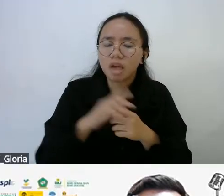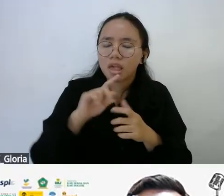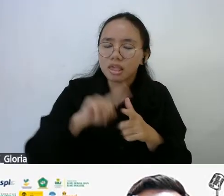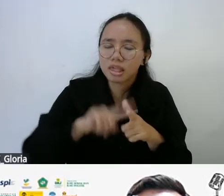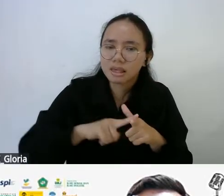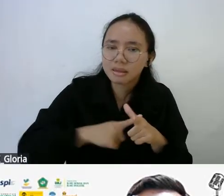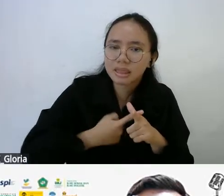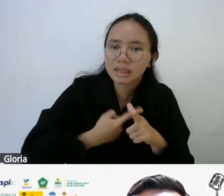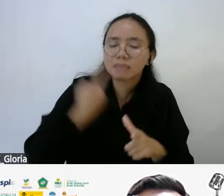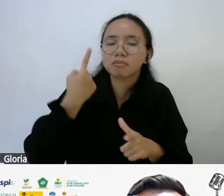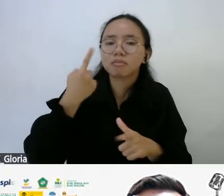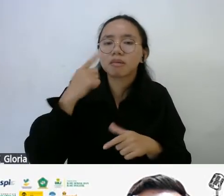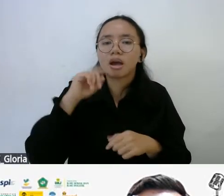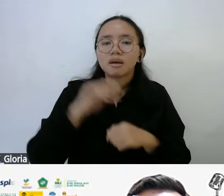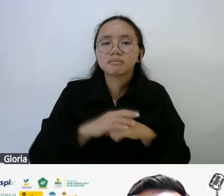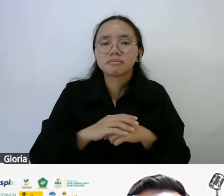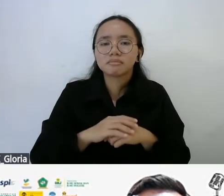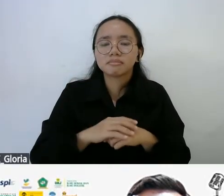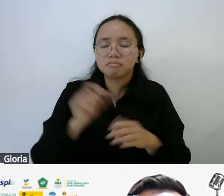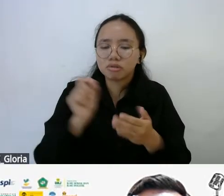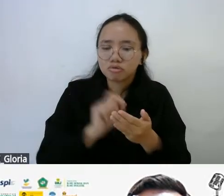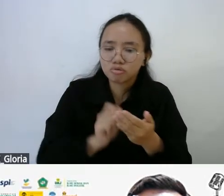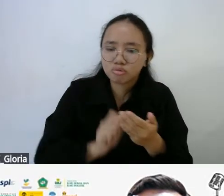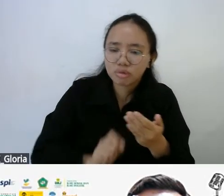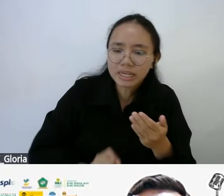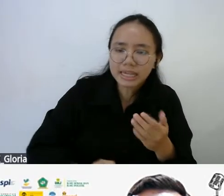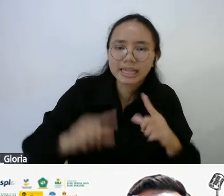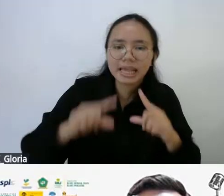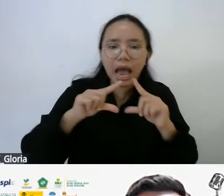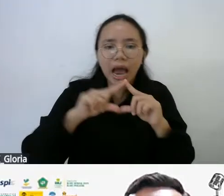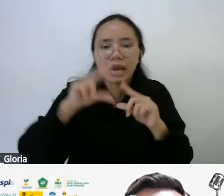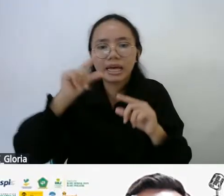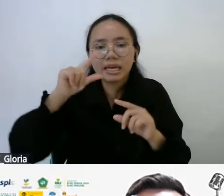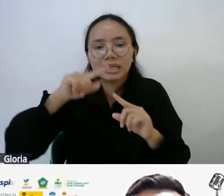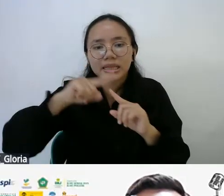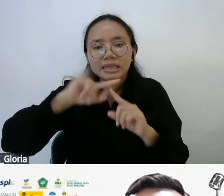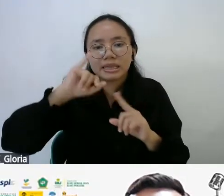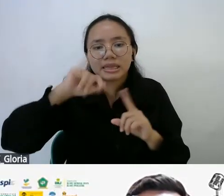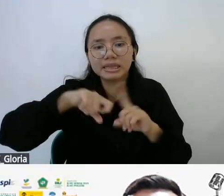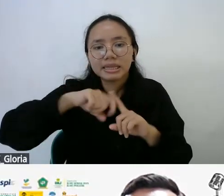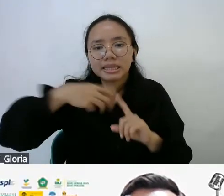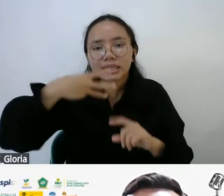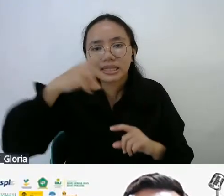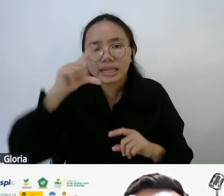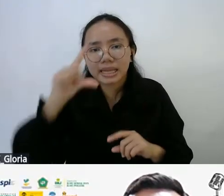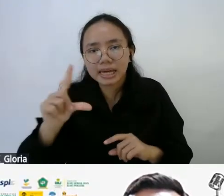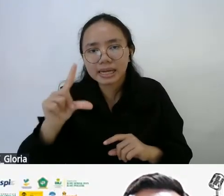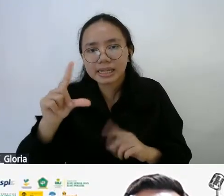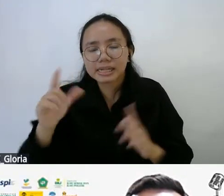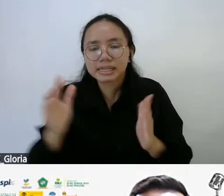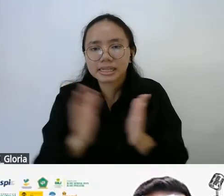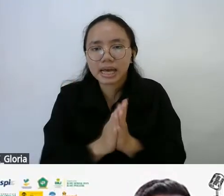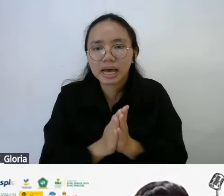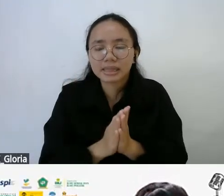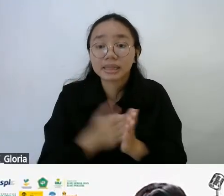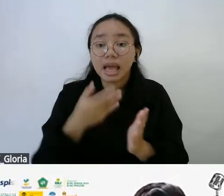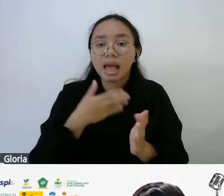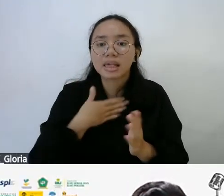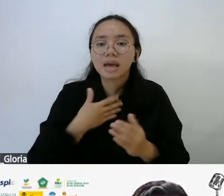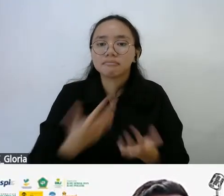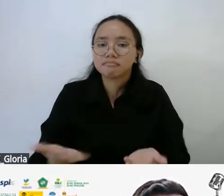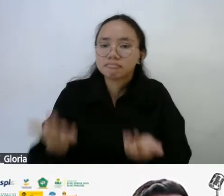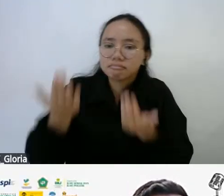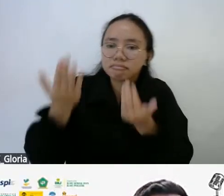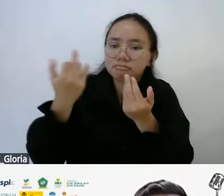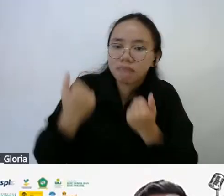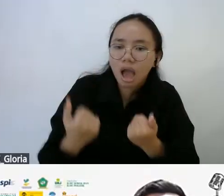list of support groups throughout the state because people become disabled.